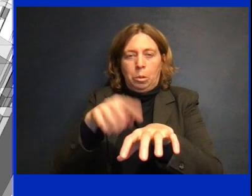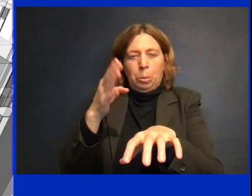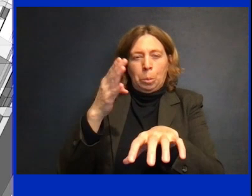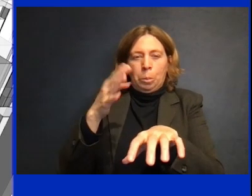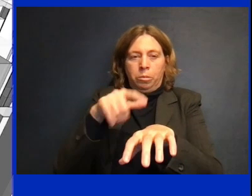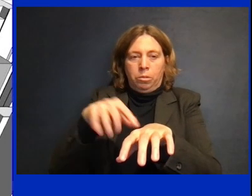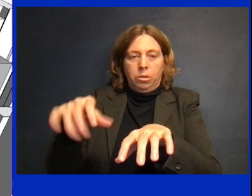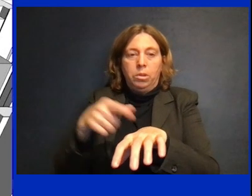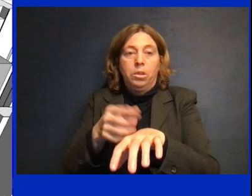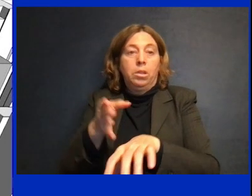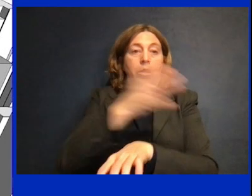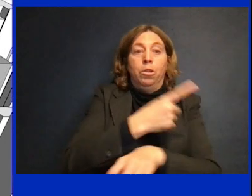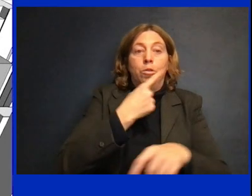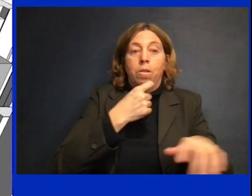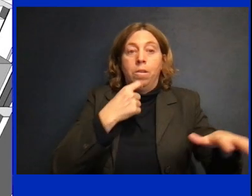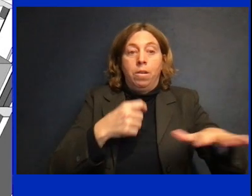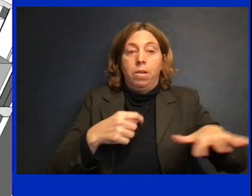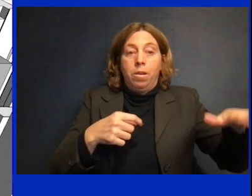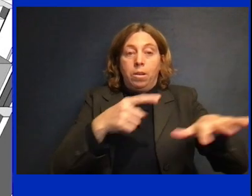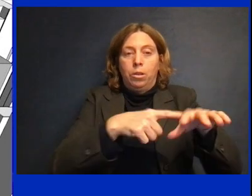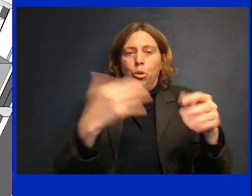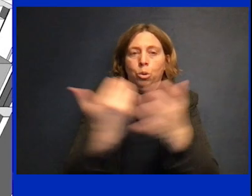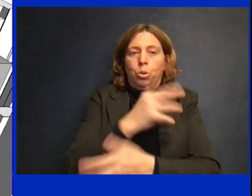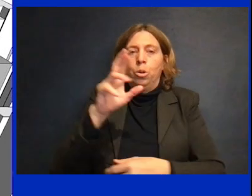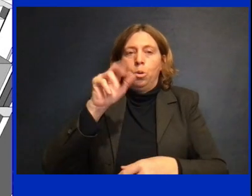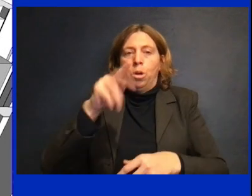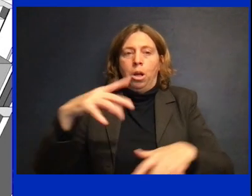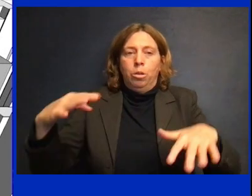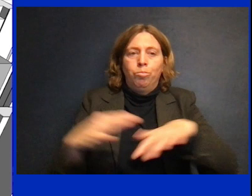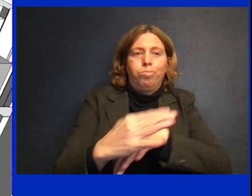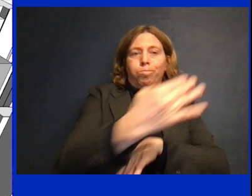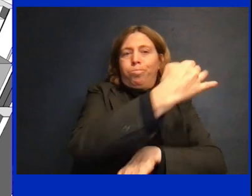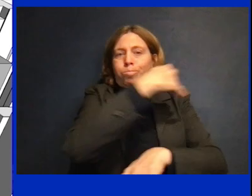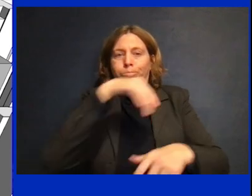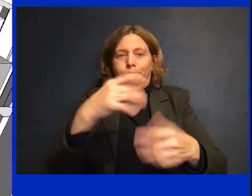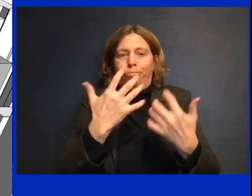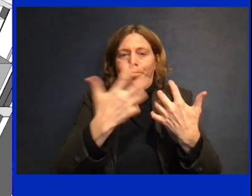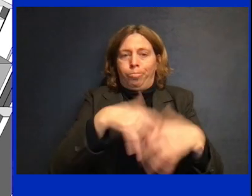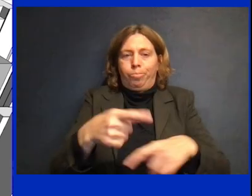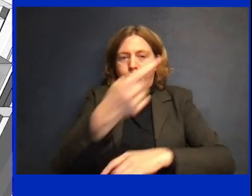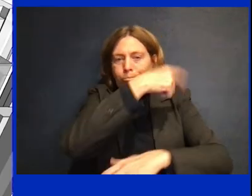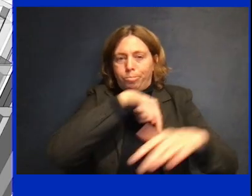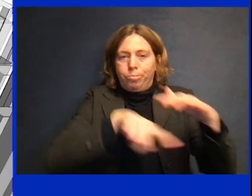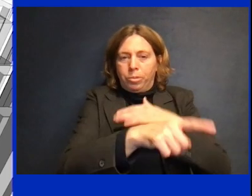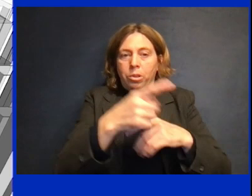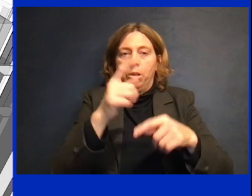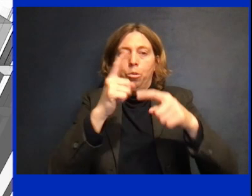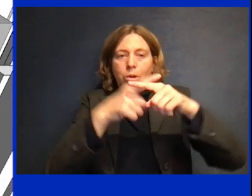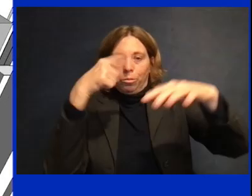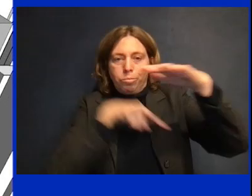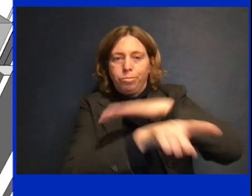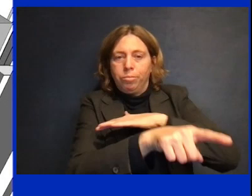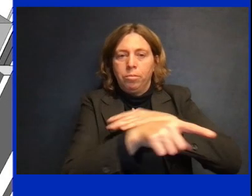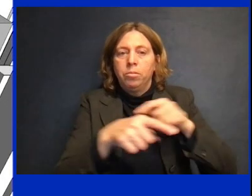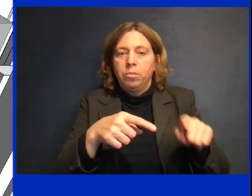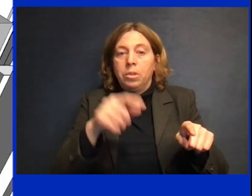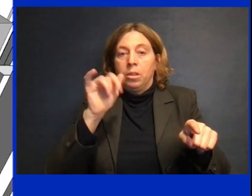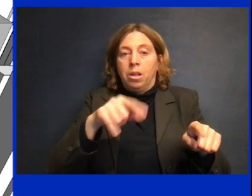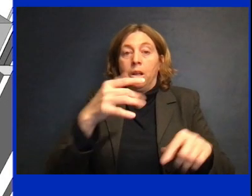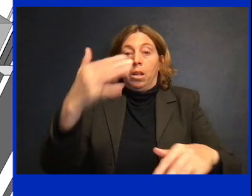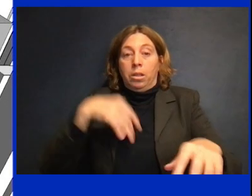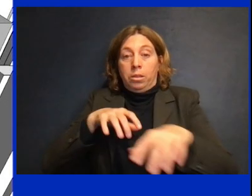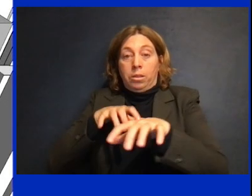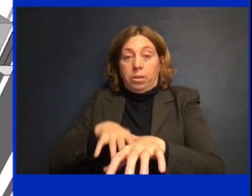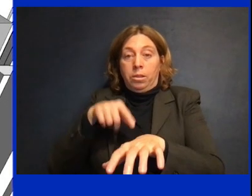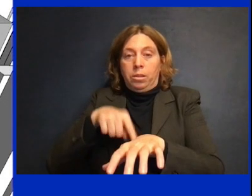a new ramp structure and underpass to connect directly the buildings and the Lincoln Tunnel, publicly accessible